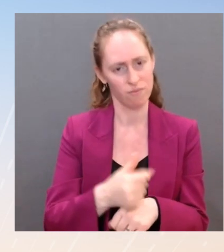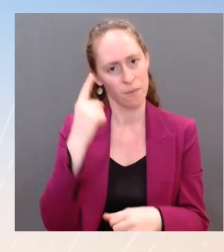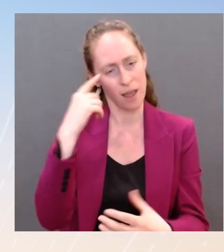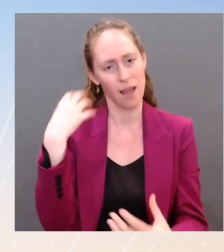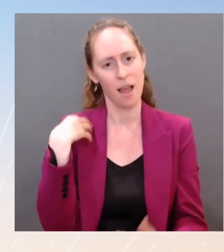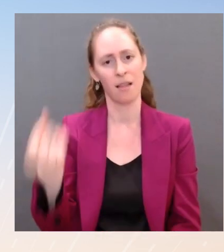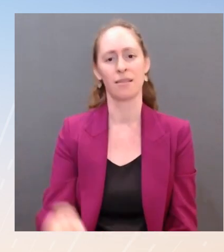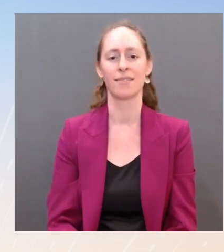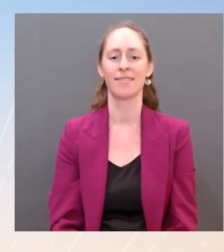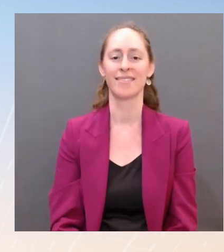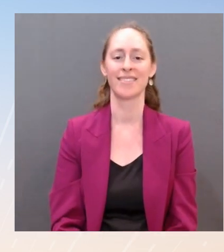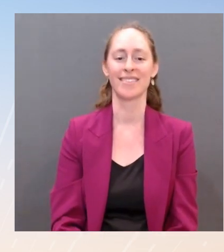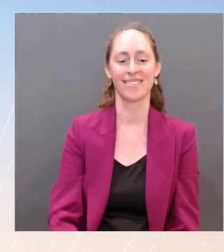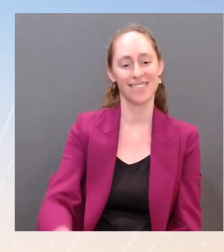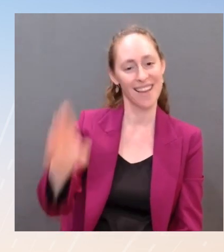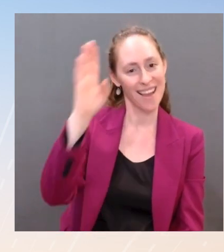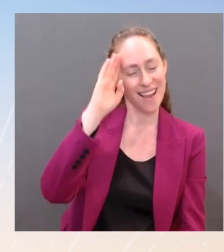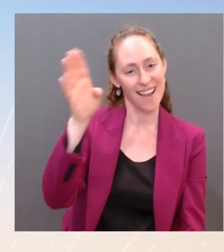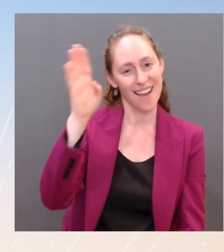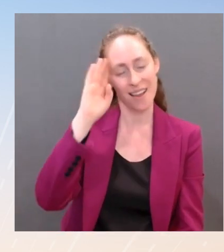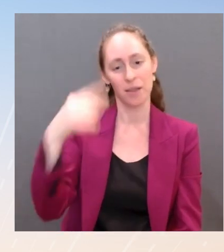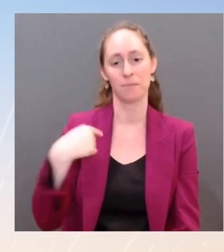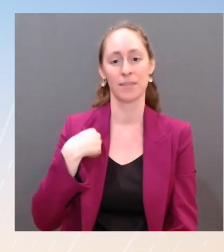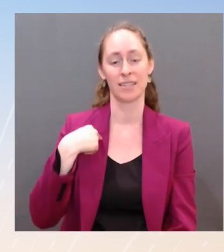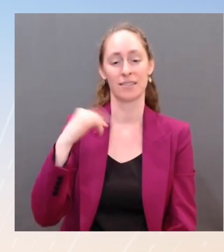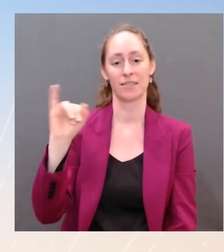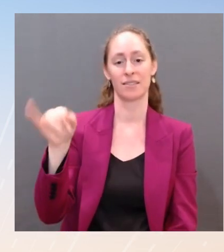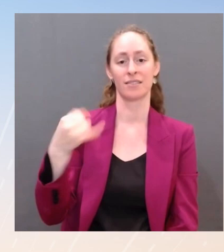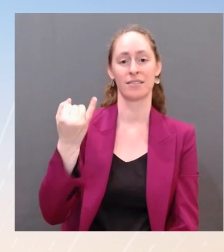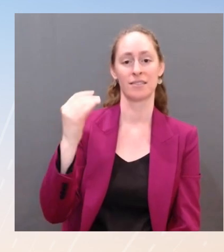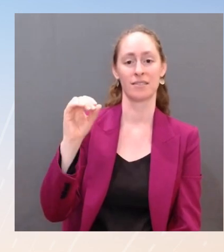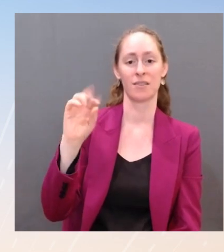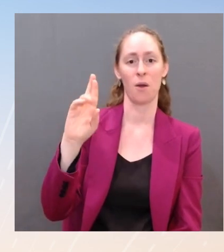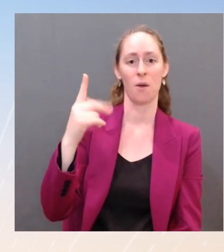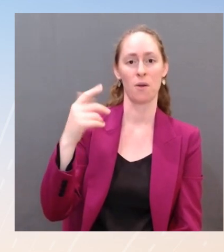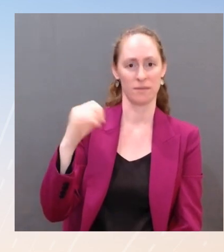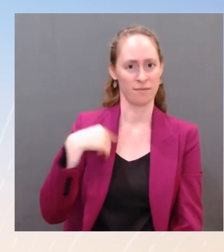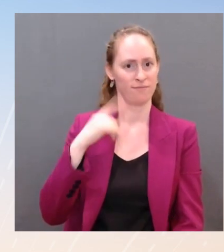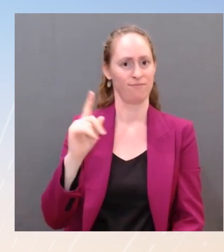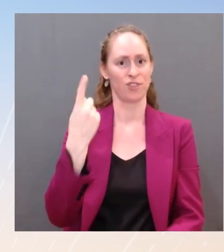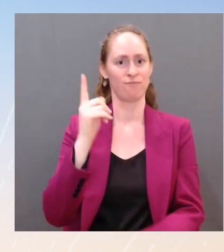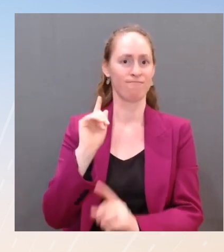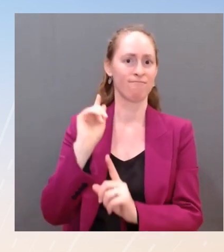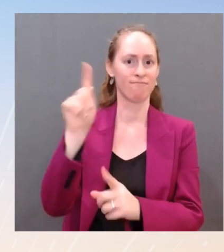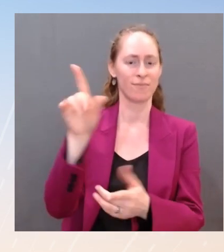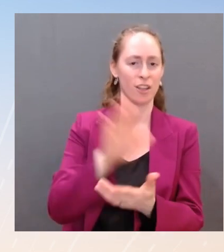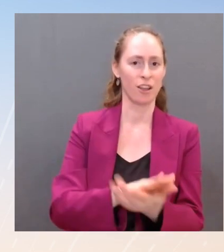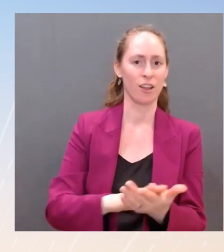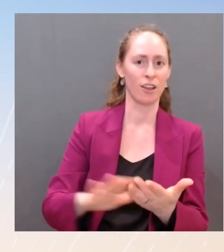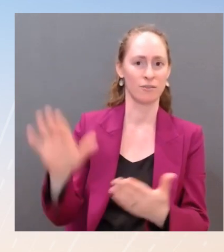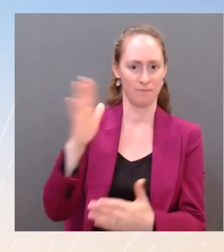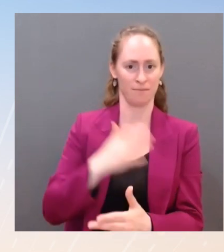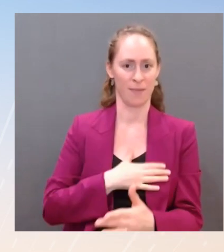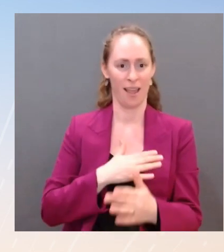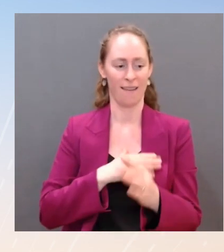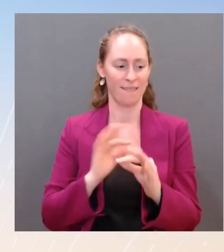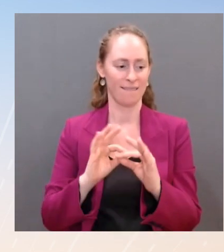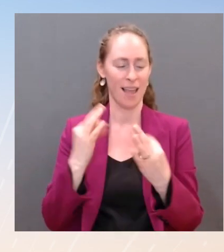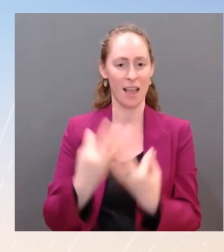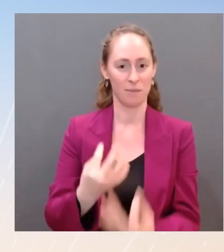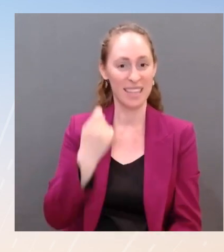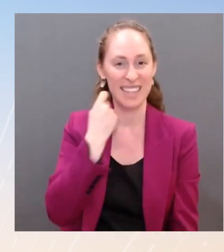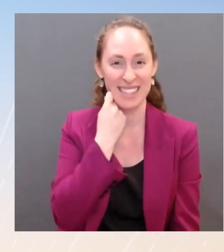and I'm a recent first-generation college graduate from Rutgers University. I had my graduation ceremony this weekend. So,